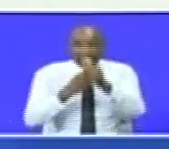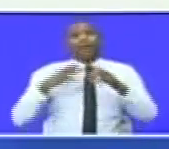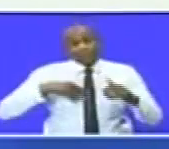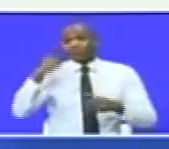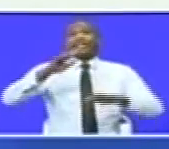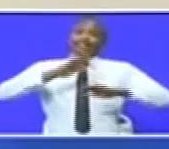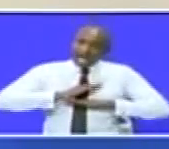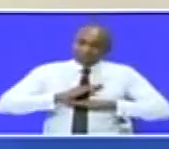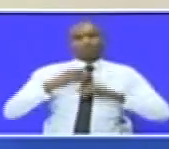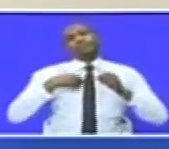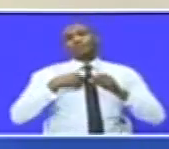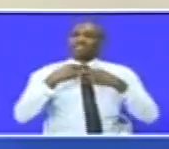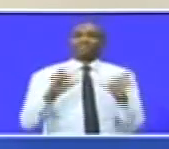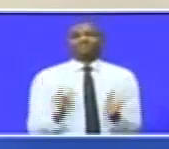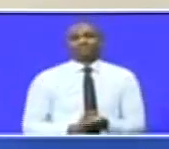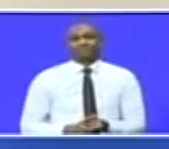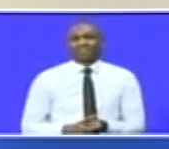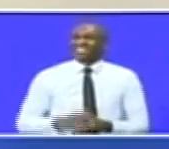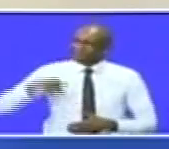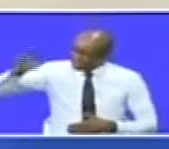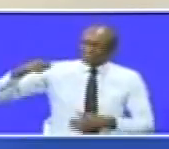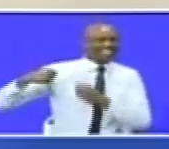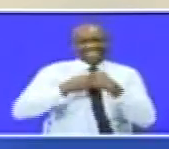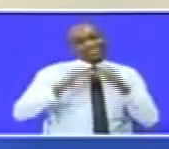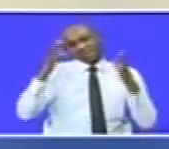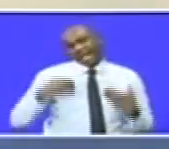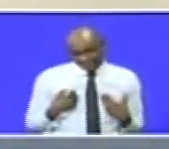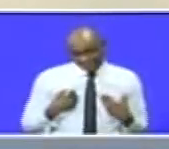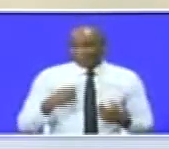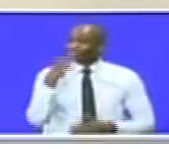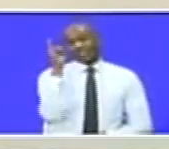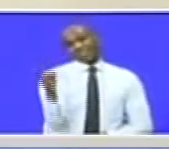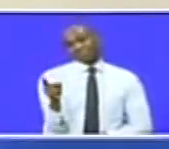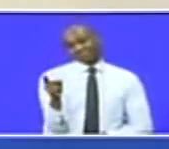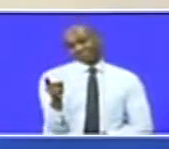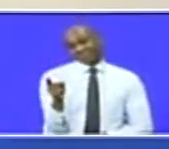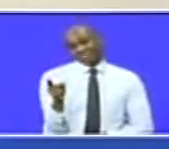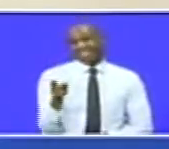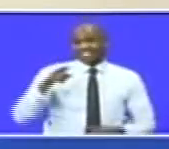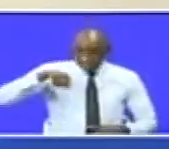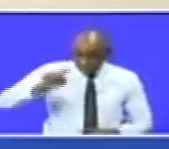waseme basi wewe tulia. Naona kifungu na tuliwaambia haitakuwa